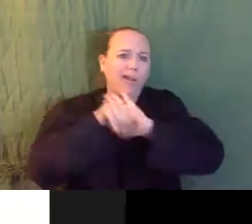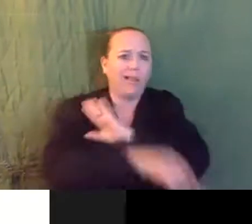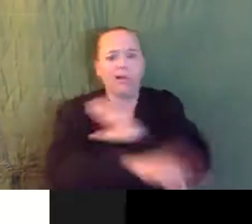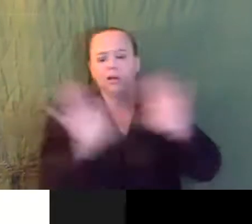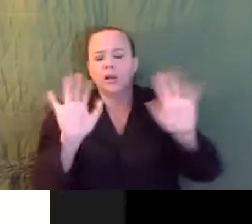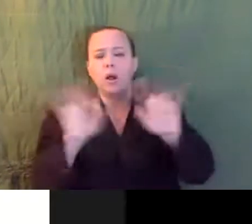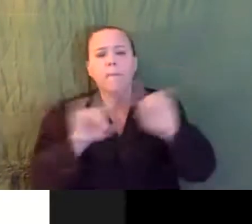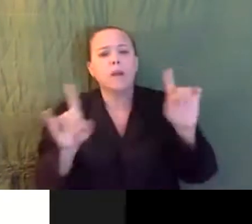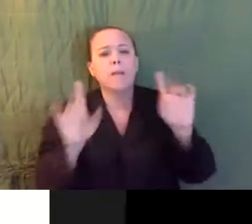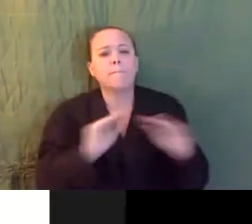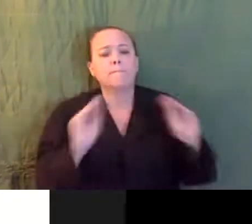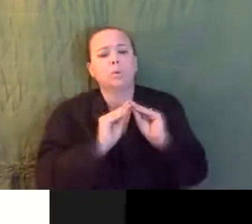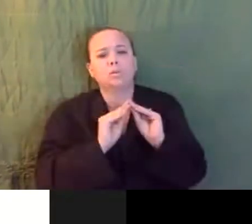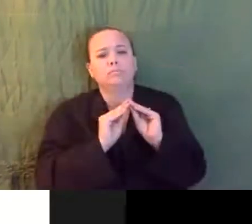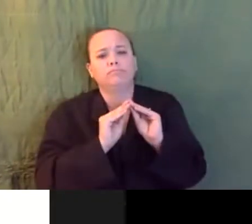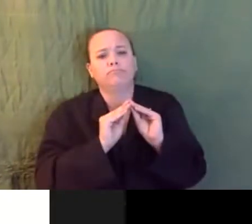it's more